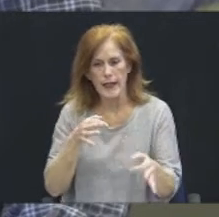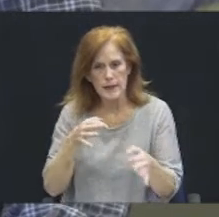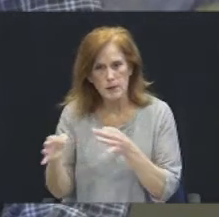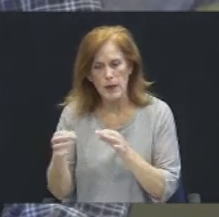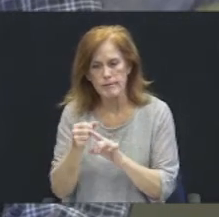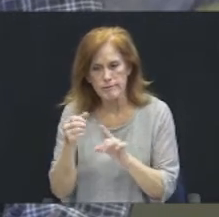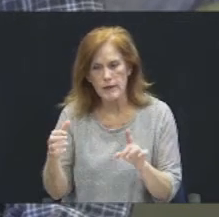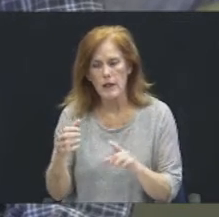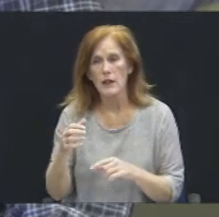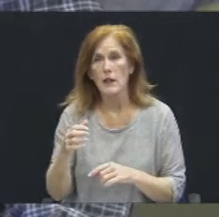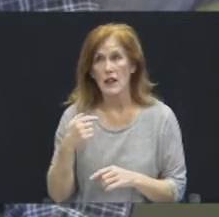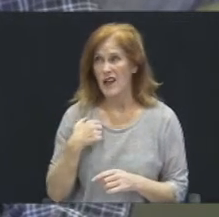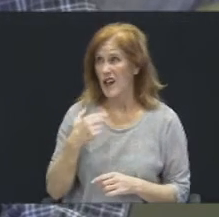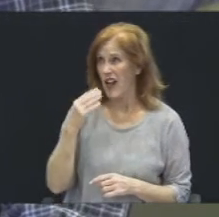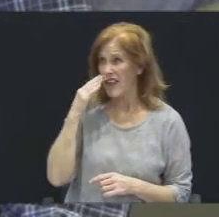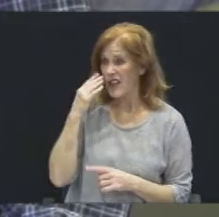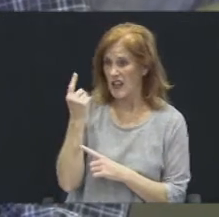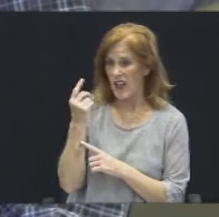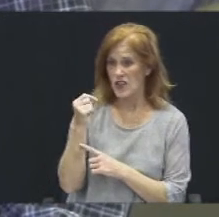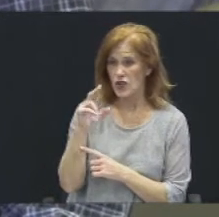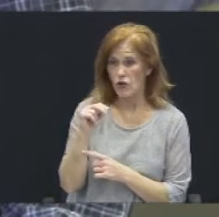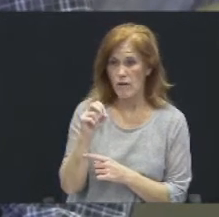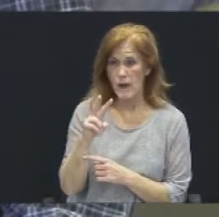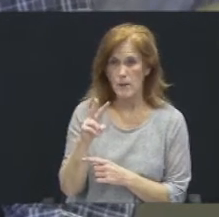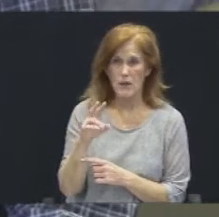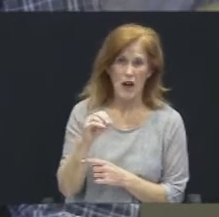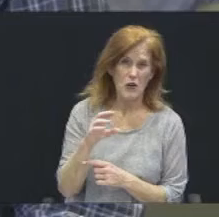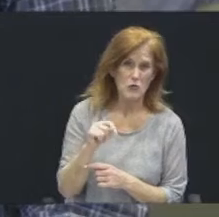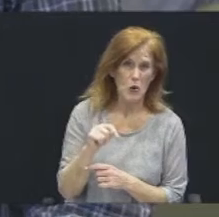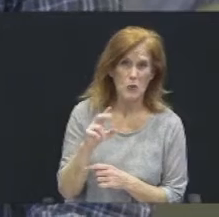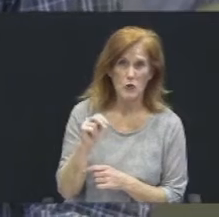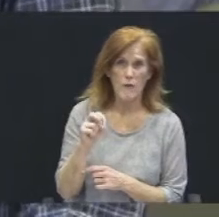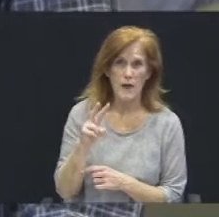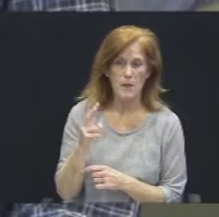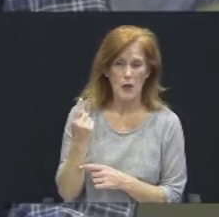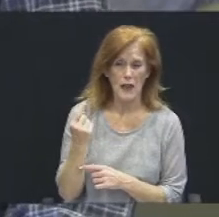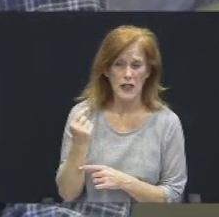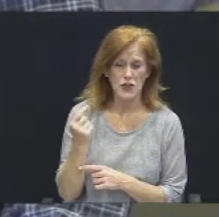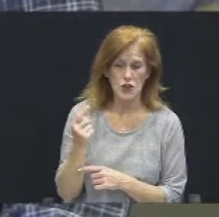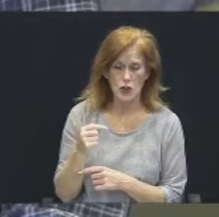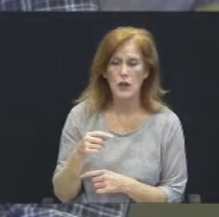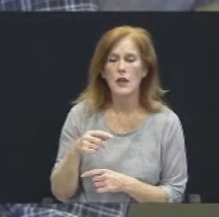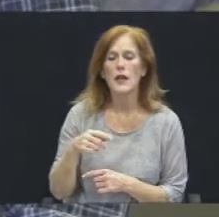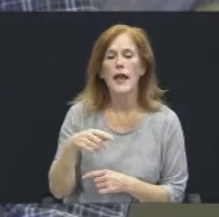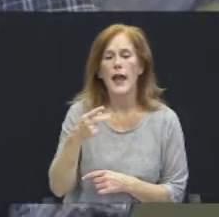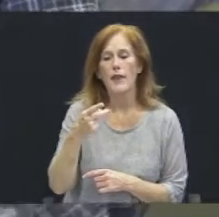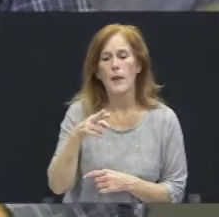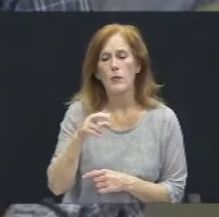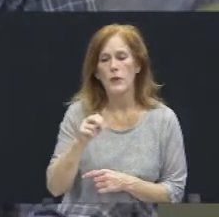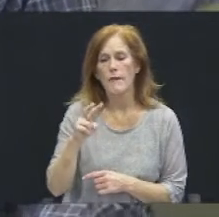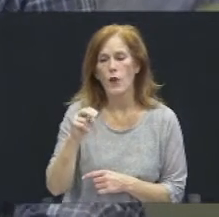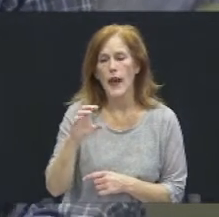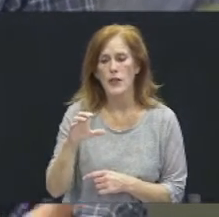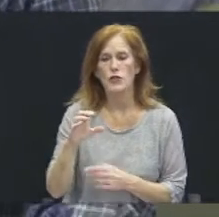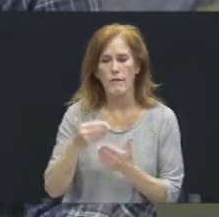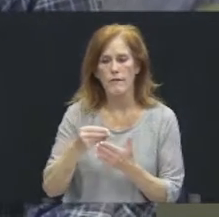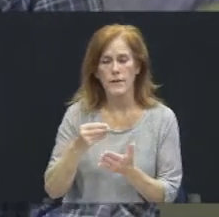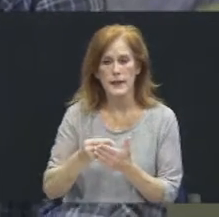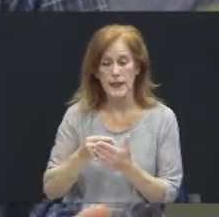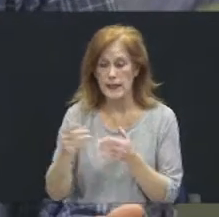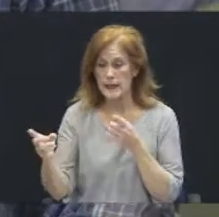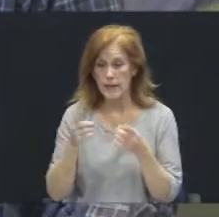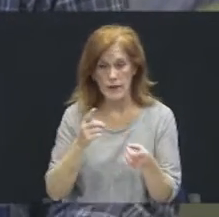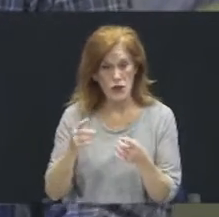I think it was November of last year, October, November of last year. And the pre-vocational funding definition didn't